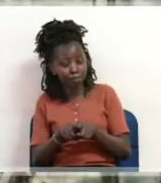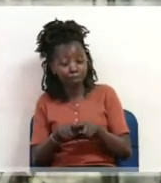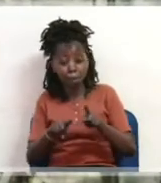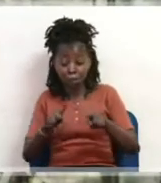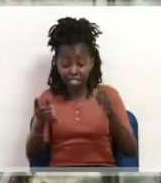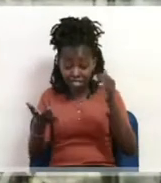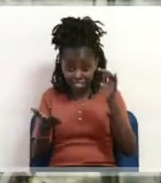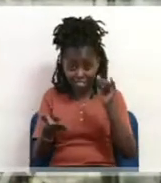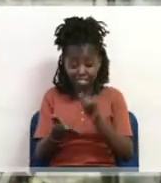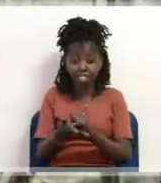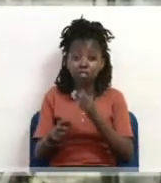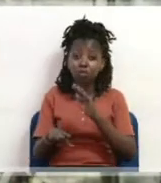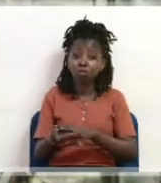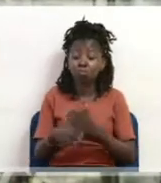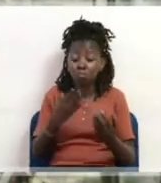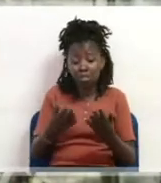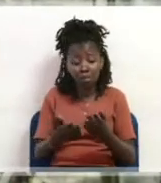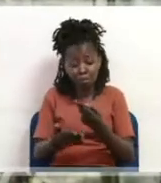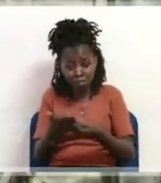Did you fail in the past?